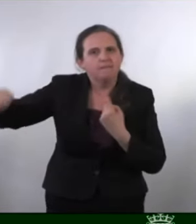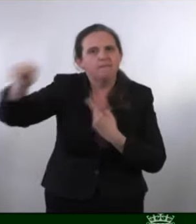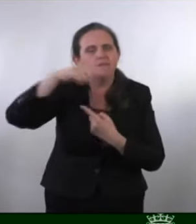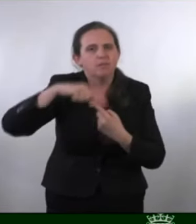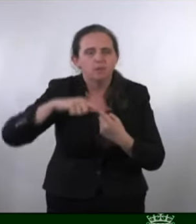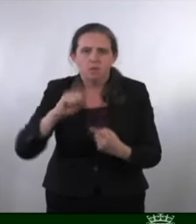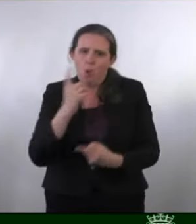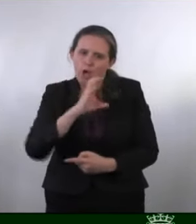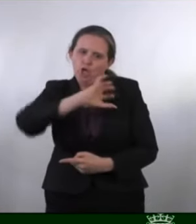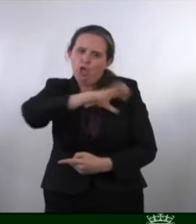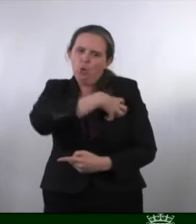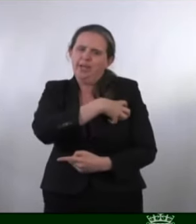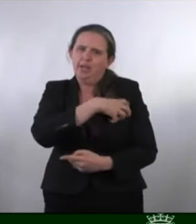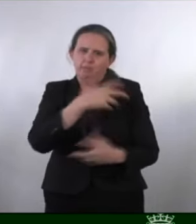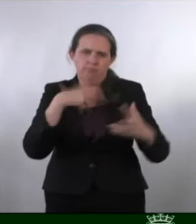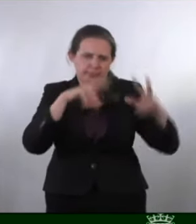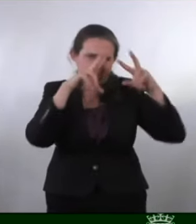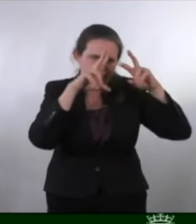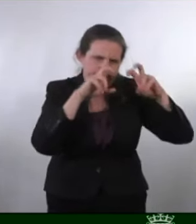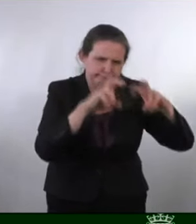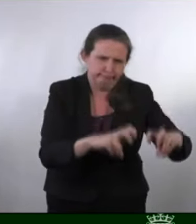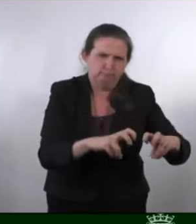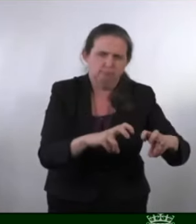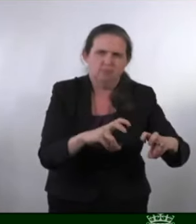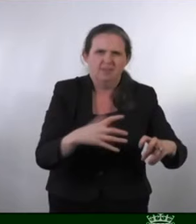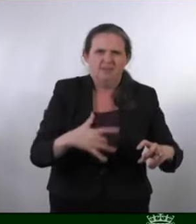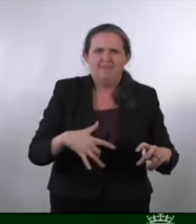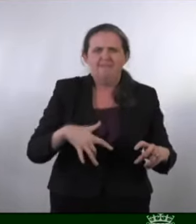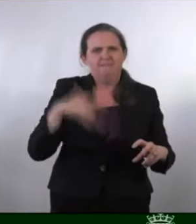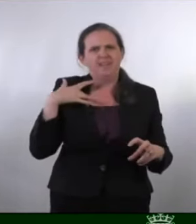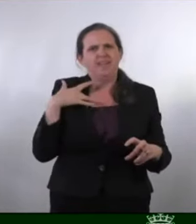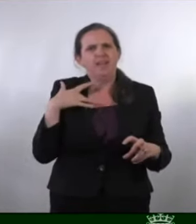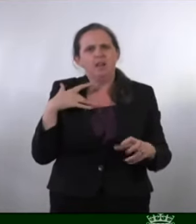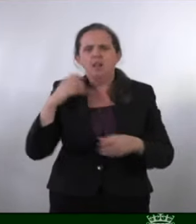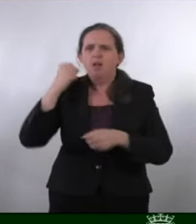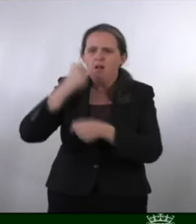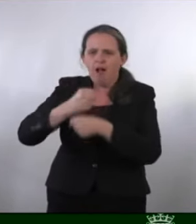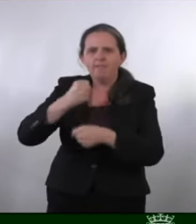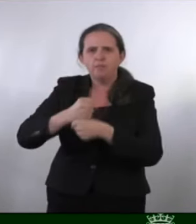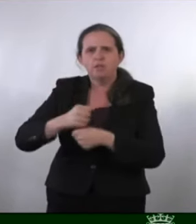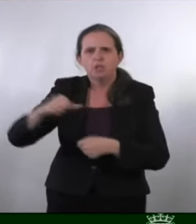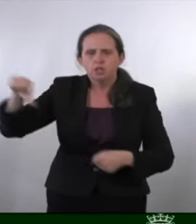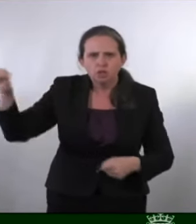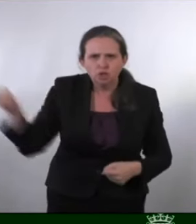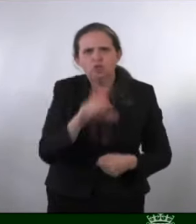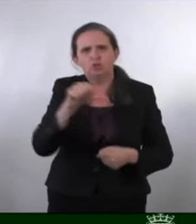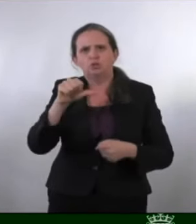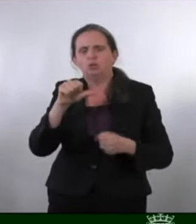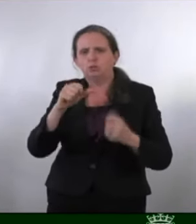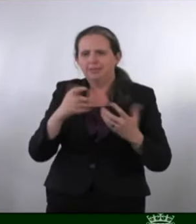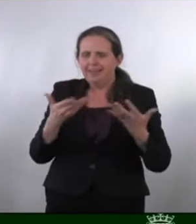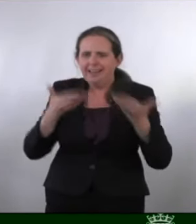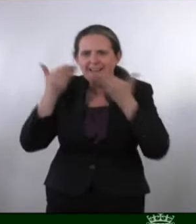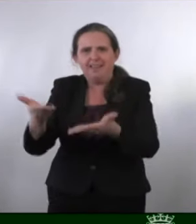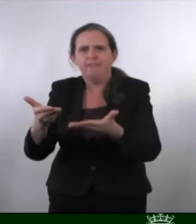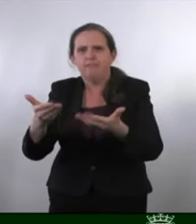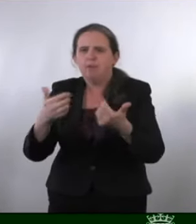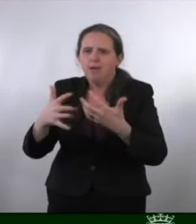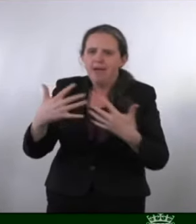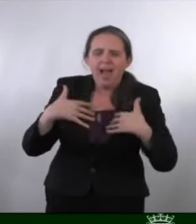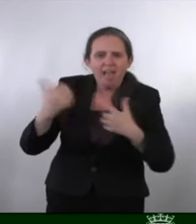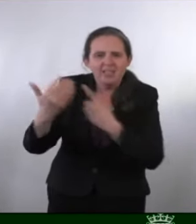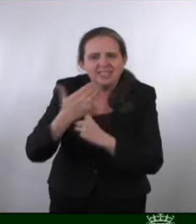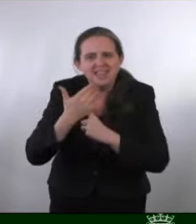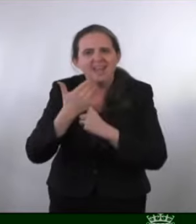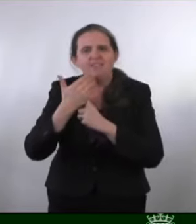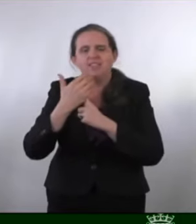ruled the UK government was wrong in not extending health and safety protections to gig economy workers. So will the Prime Minister ensure